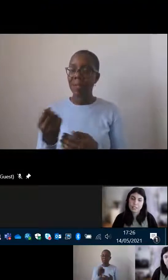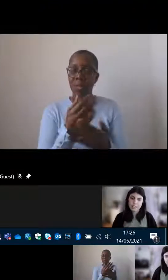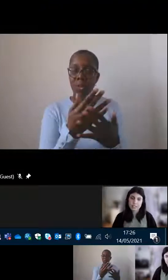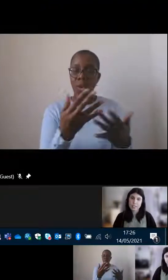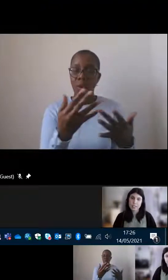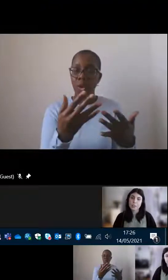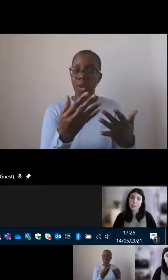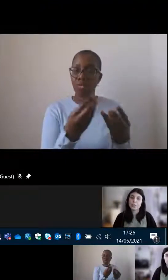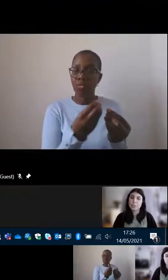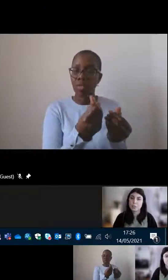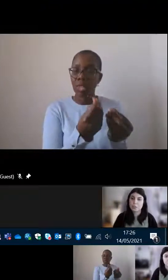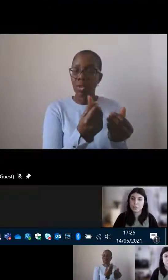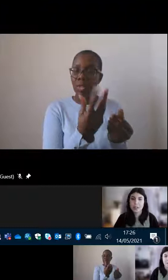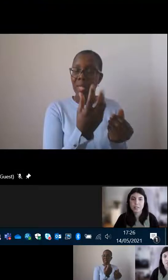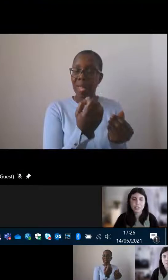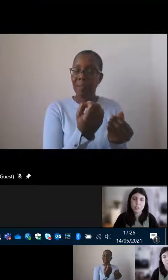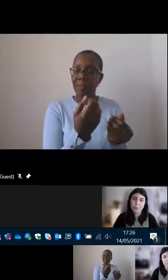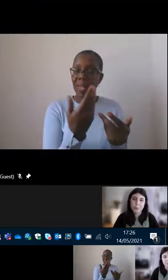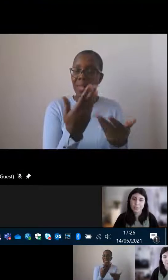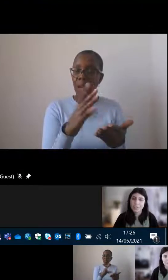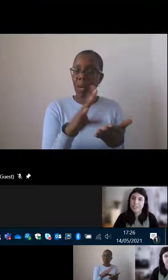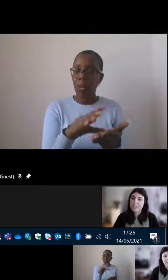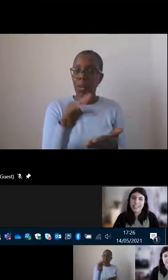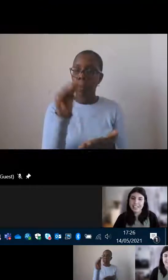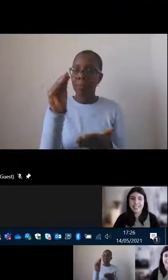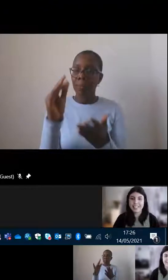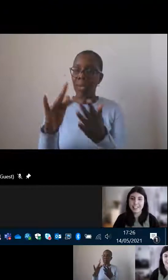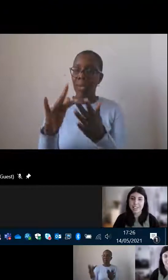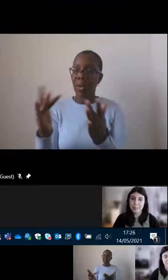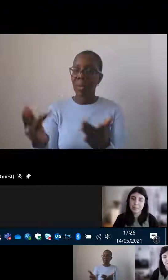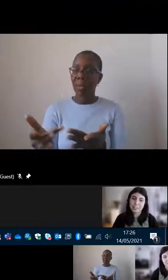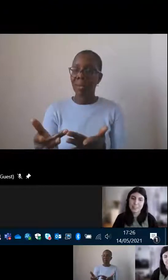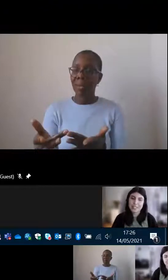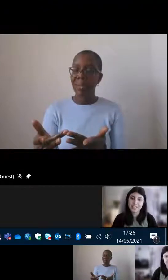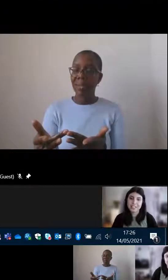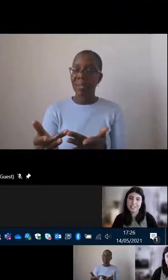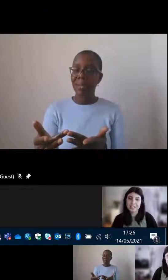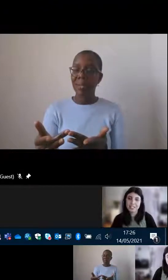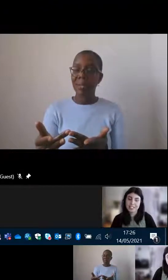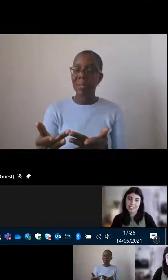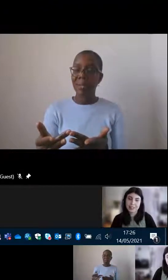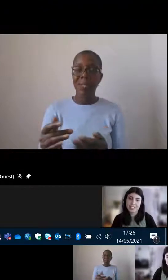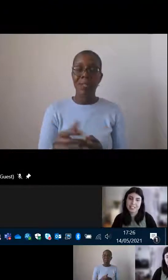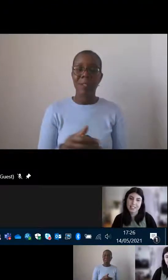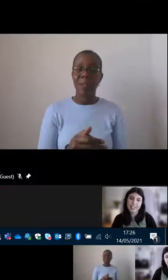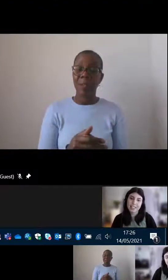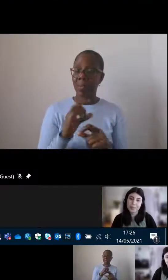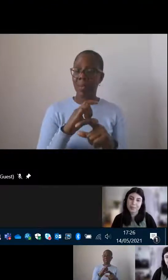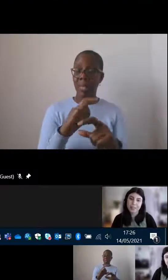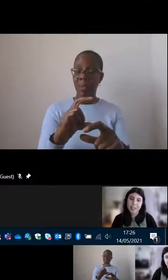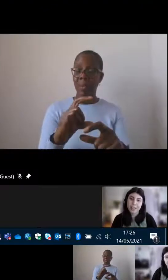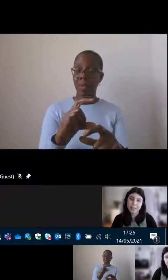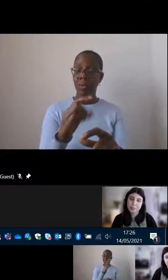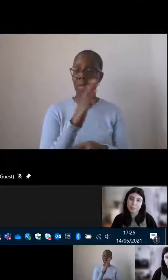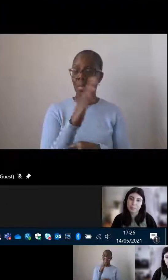is fantastic. But they do also have so many books in the library, so please do get down